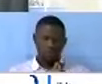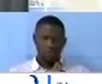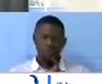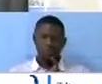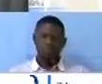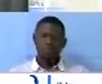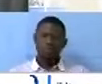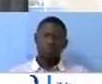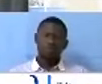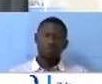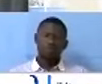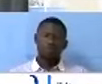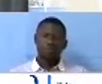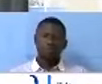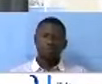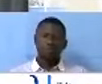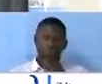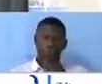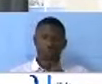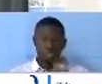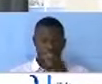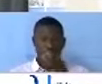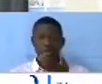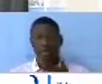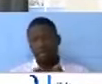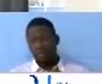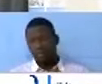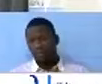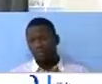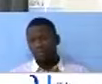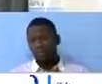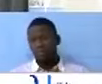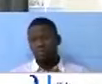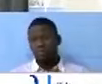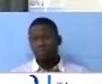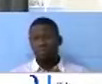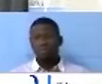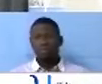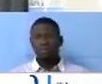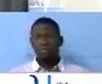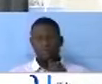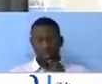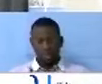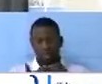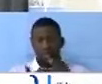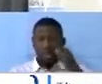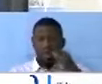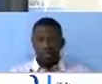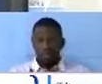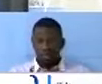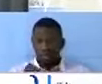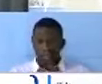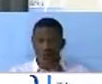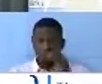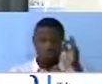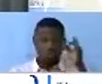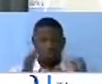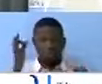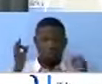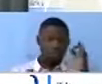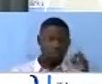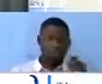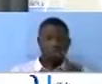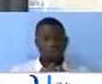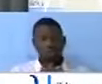Mm-hmm. You could have. Mm-hmm. Written to the court. In the court, be. Or make it known.